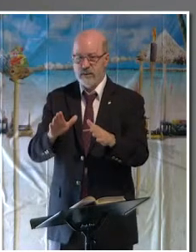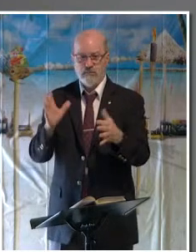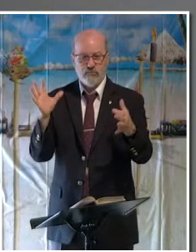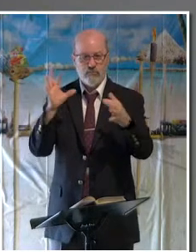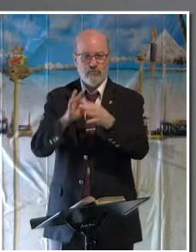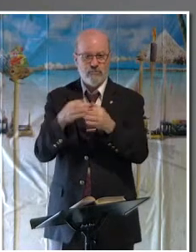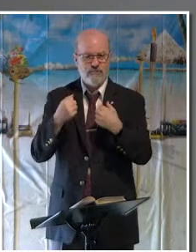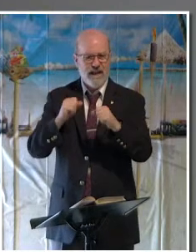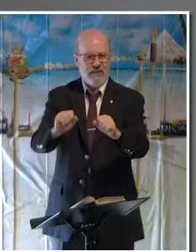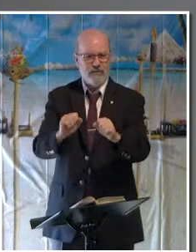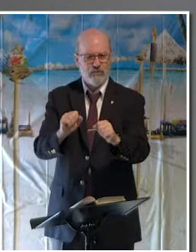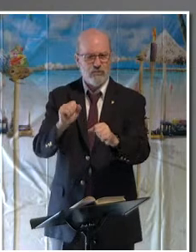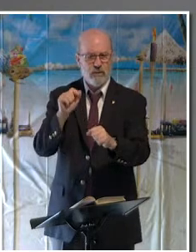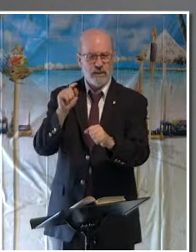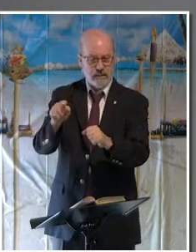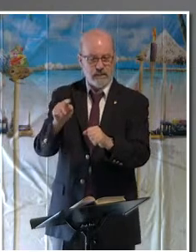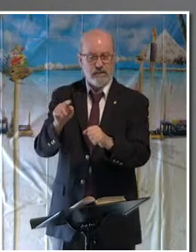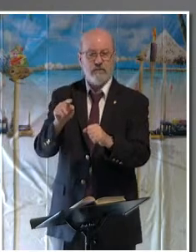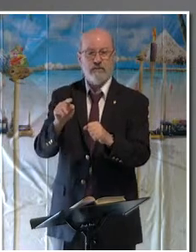combine our efforts